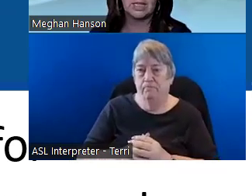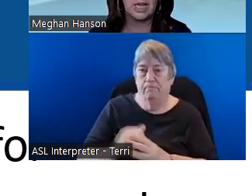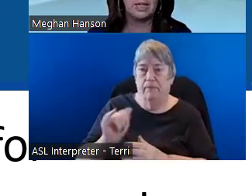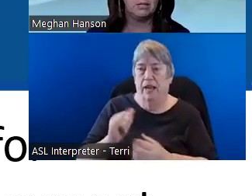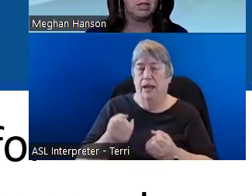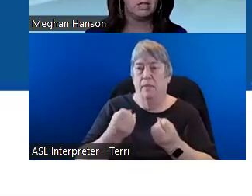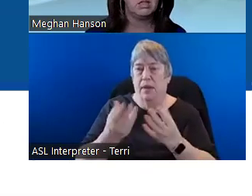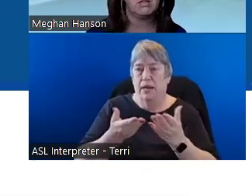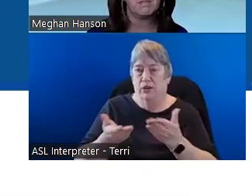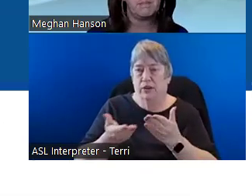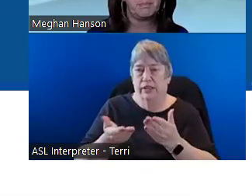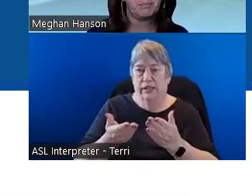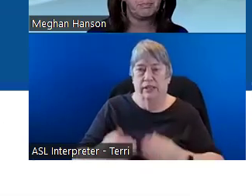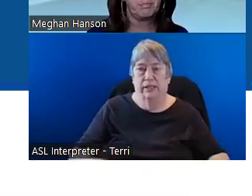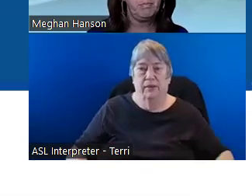services. Next slide.